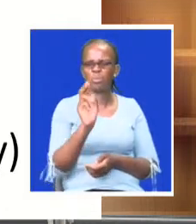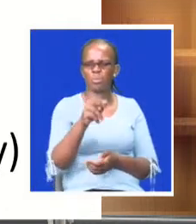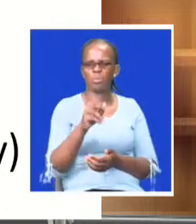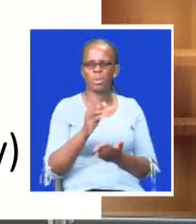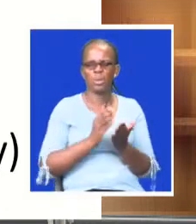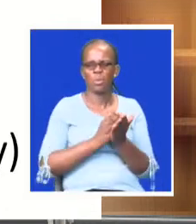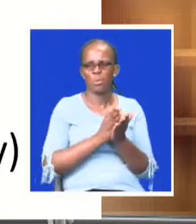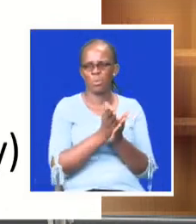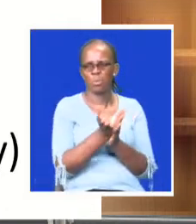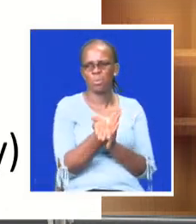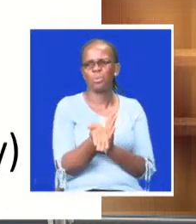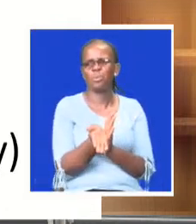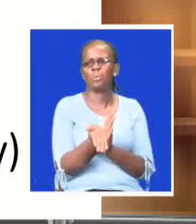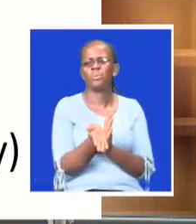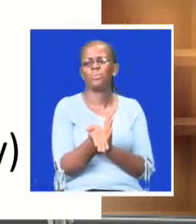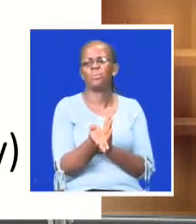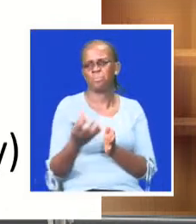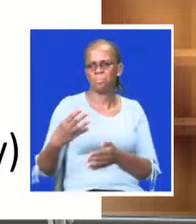misled the woman.